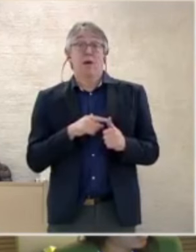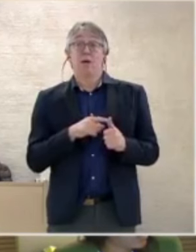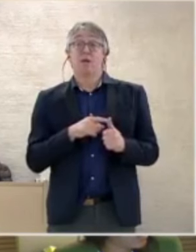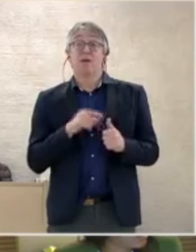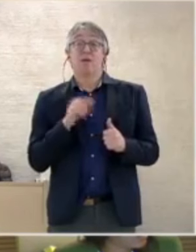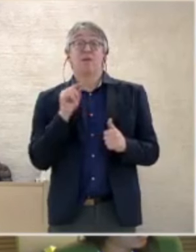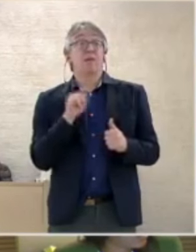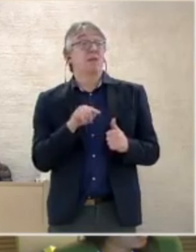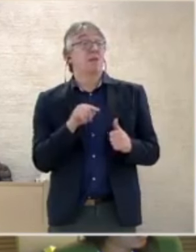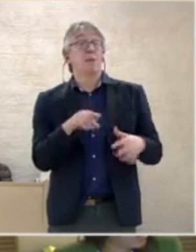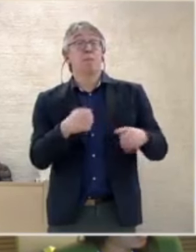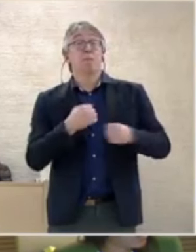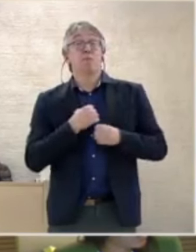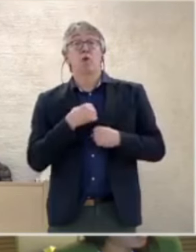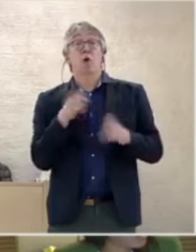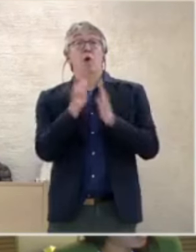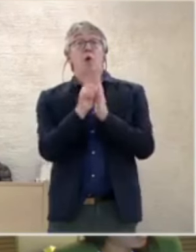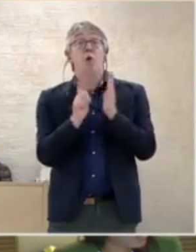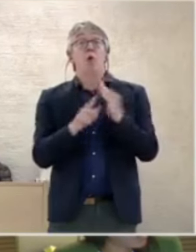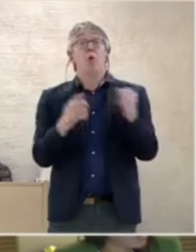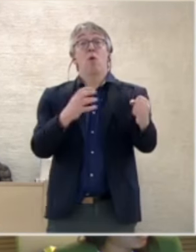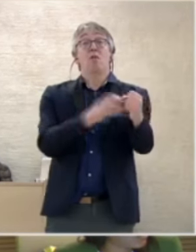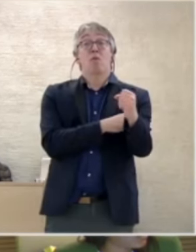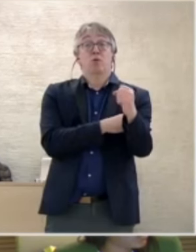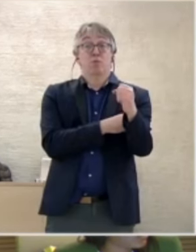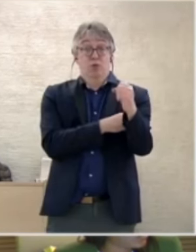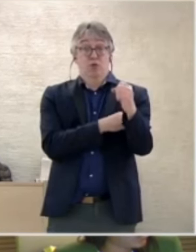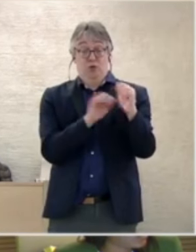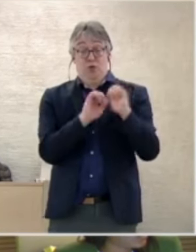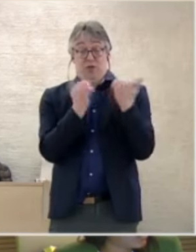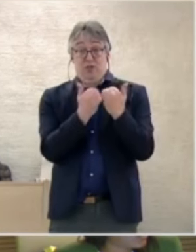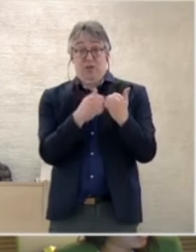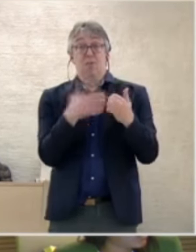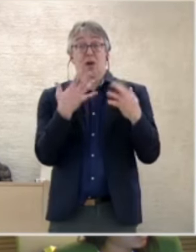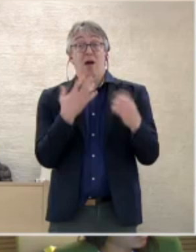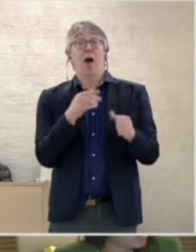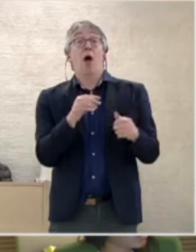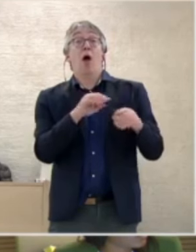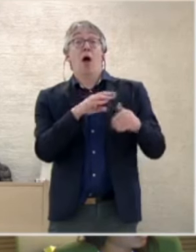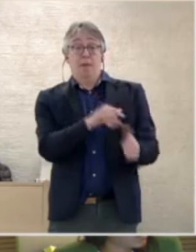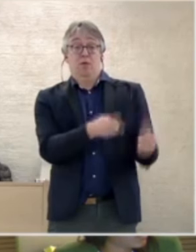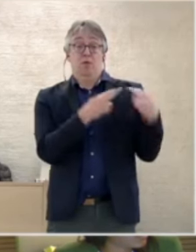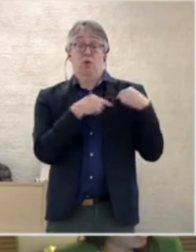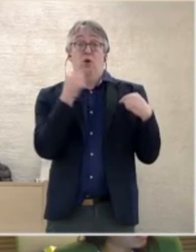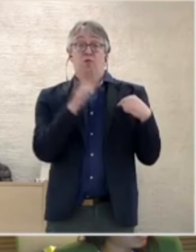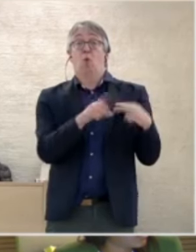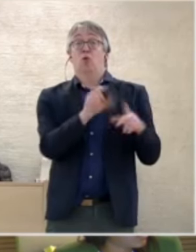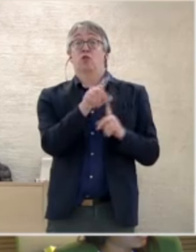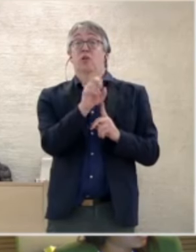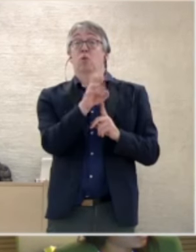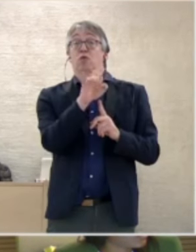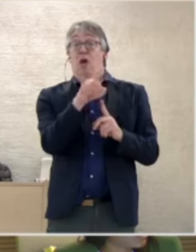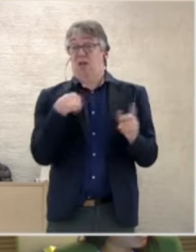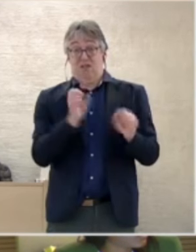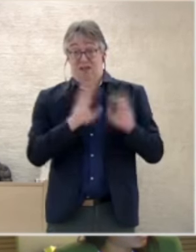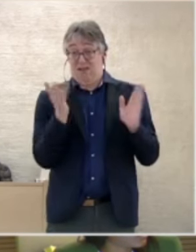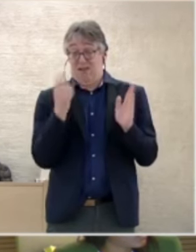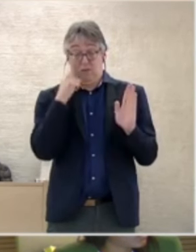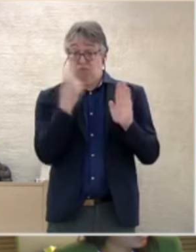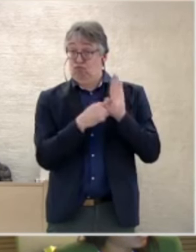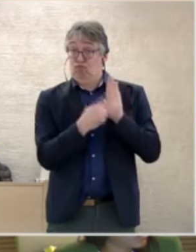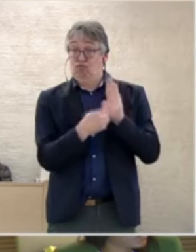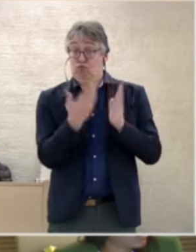in possession of the law enforcement agencies, the responsibility of Armenia for Khojaly genocide is well documented also